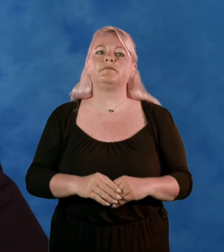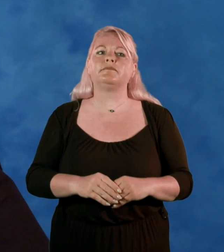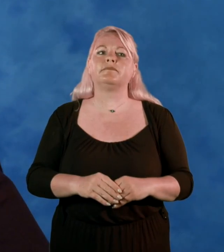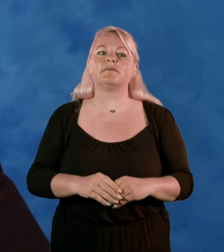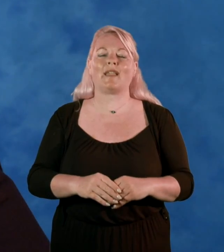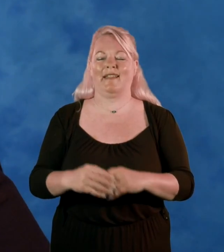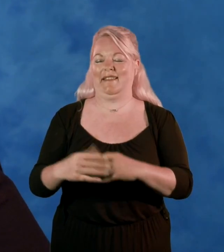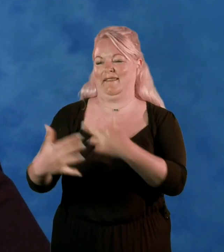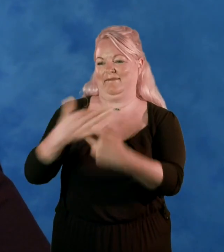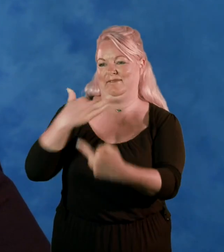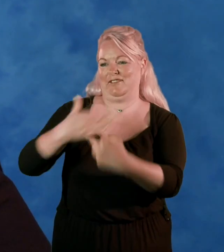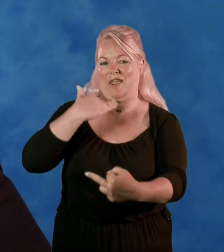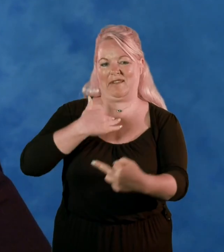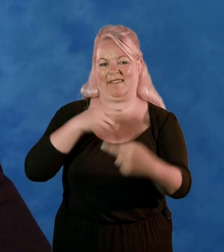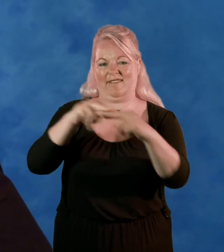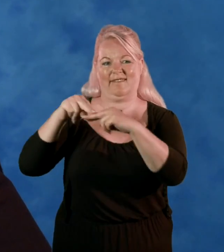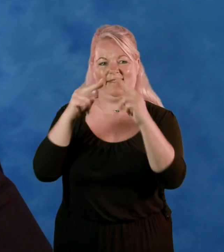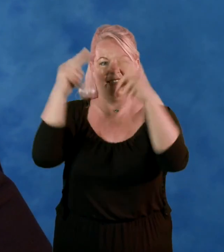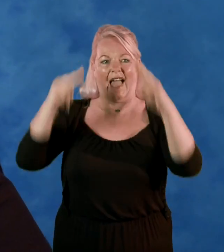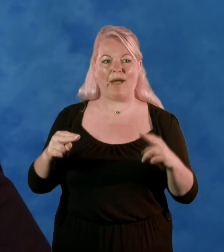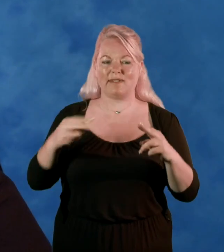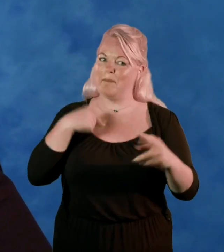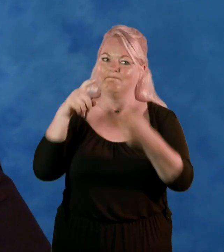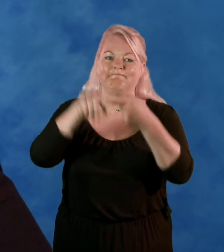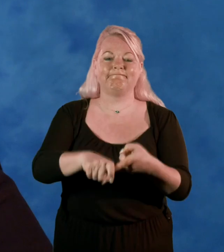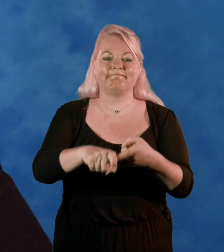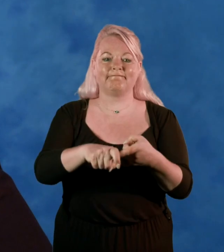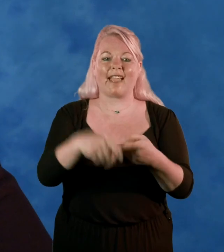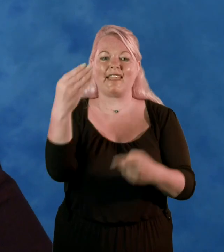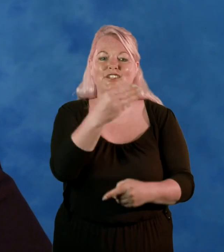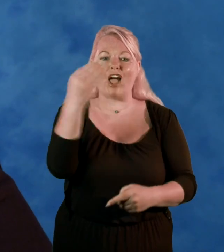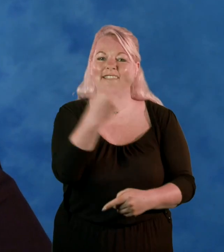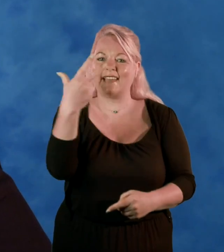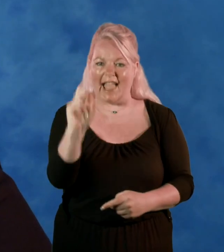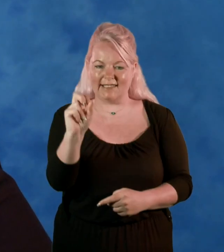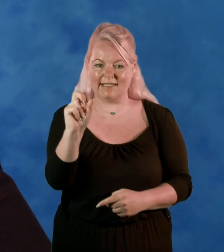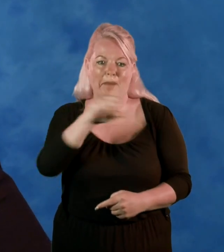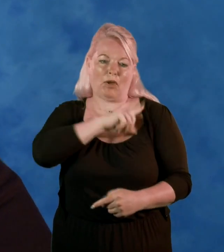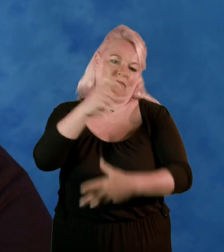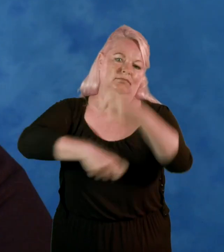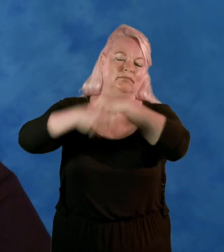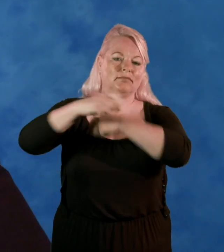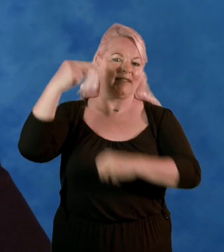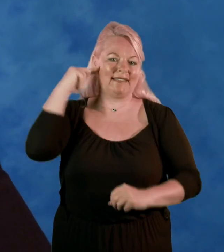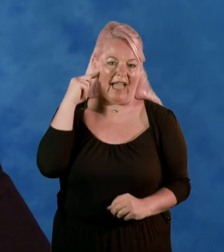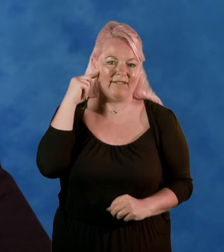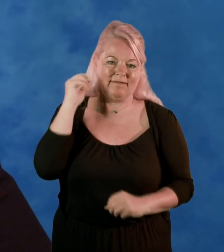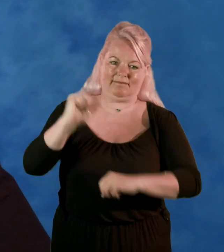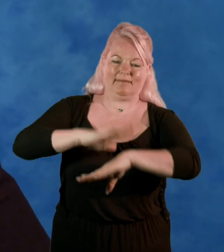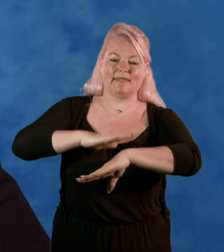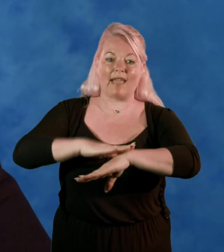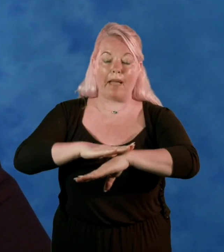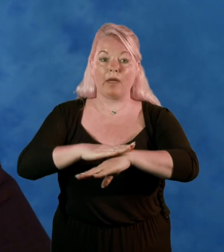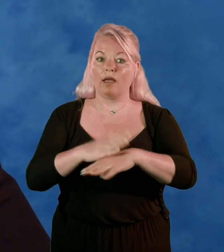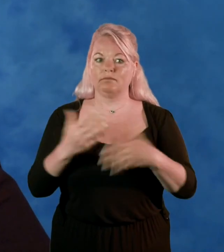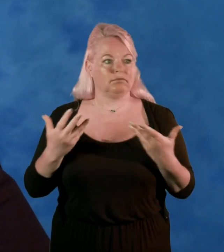a joke in the house that I got stuck in the 80s because of how my hearing had developed or deteriorated. But